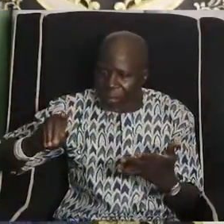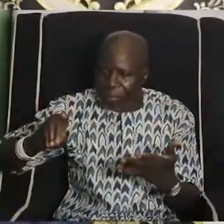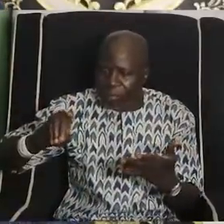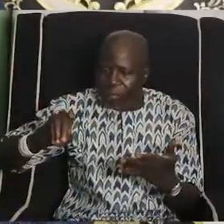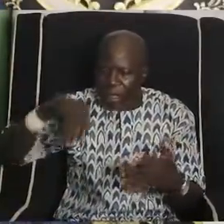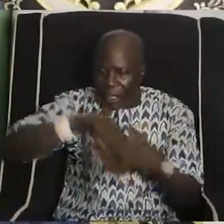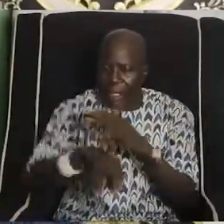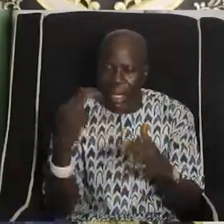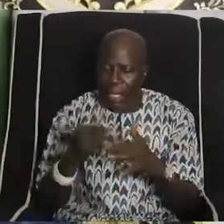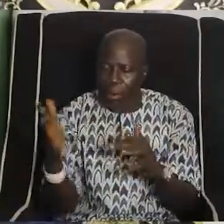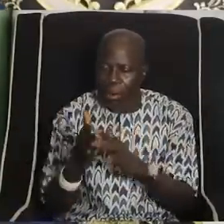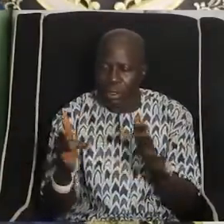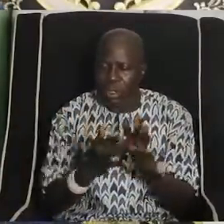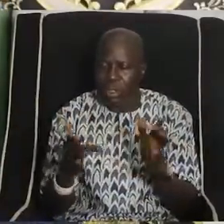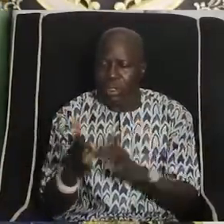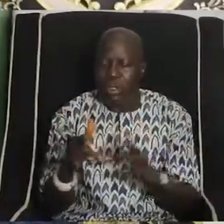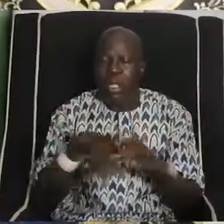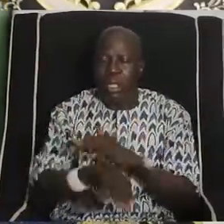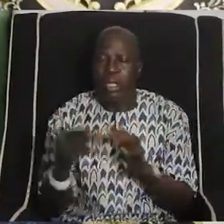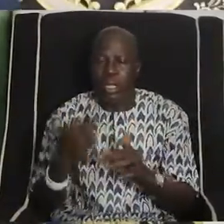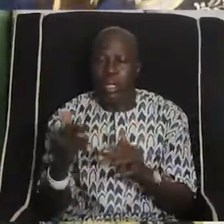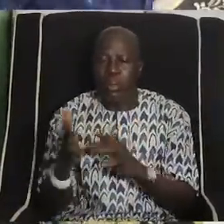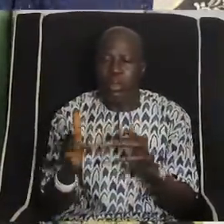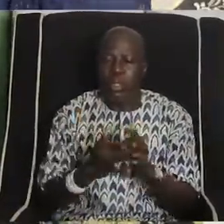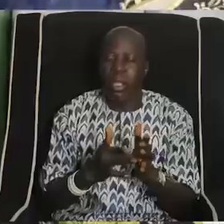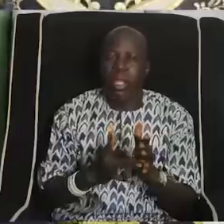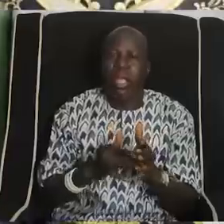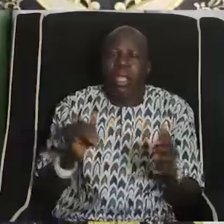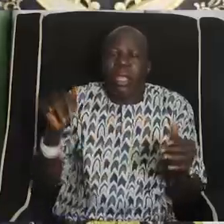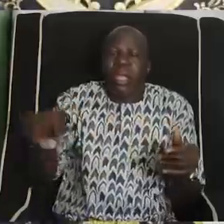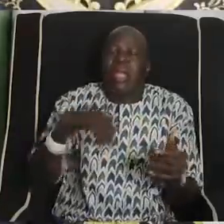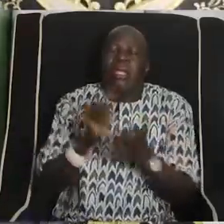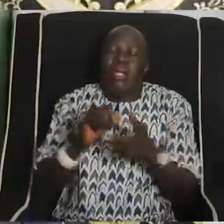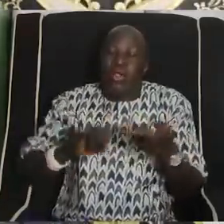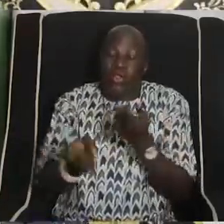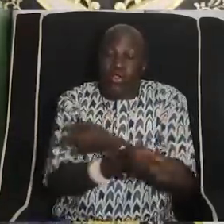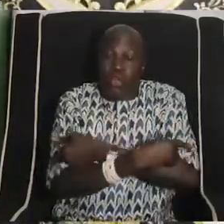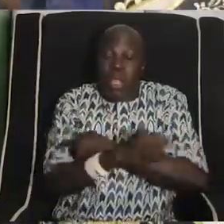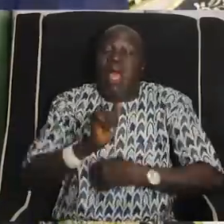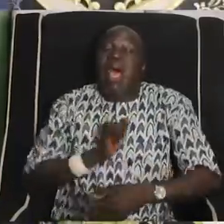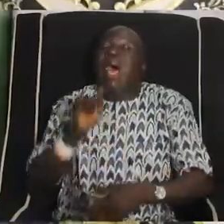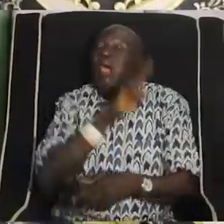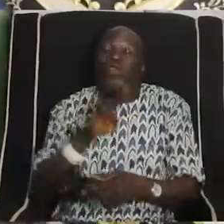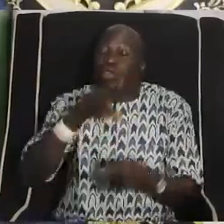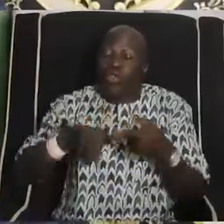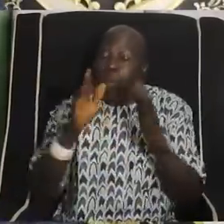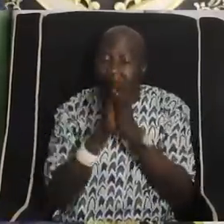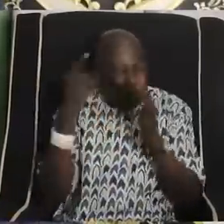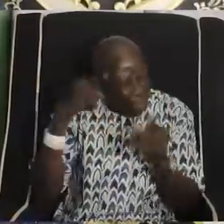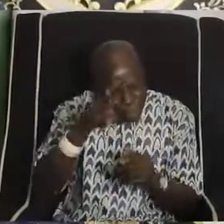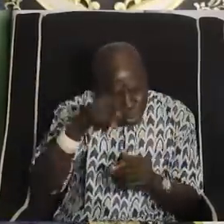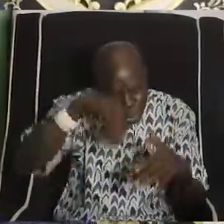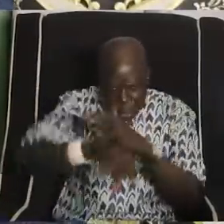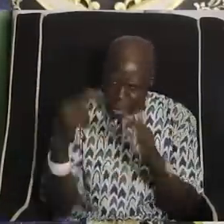my God reveal God. In the name of Jesus. In the name of Jesus. Ayayo ojo ne. Today. Mo fi gbadura fun. I pray for